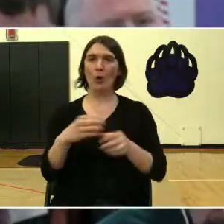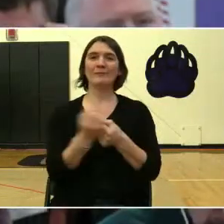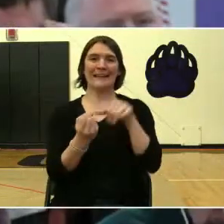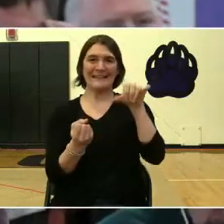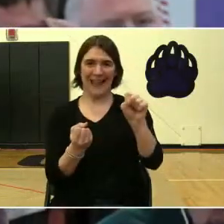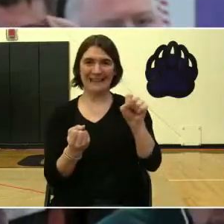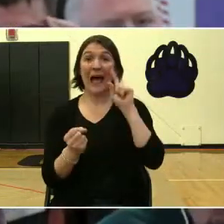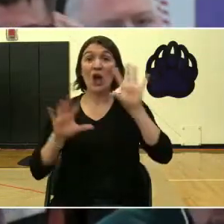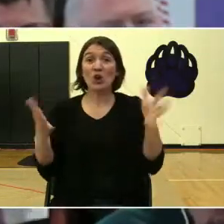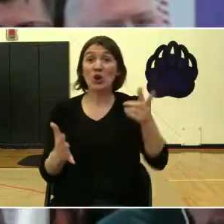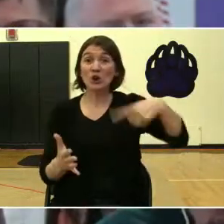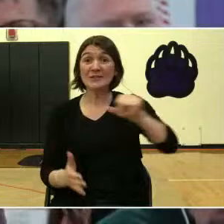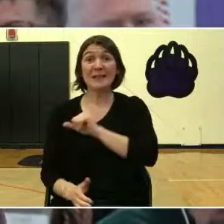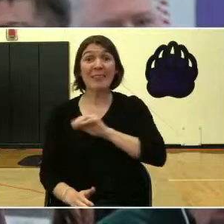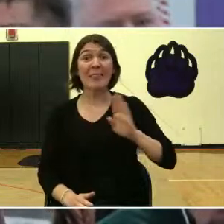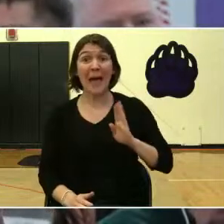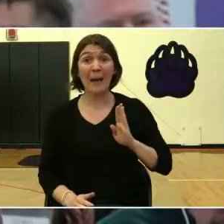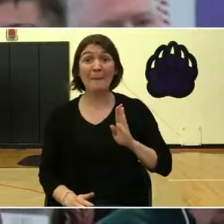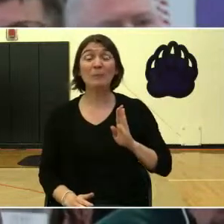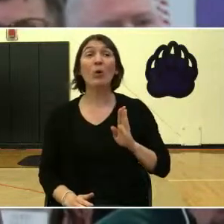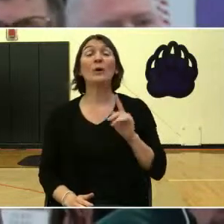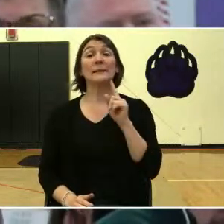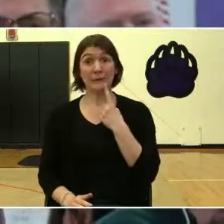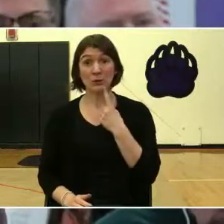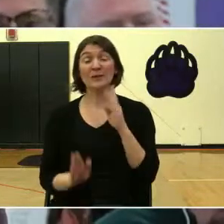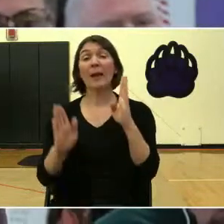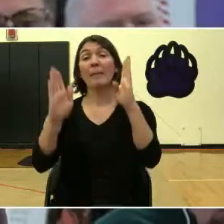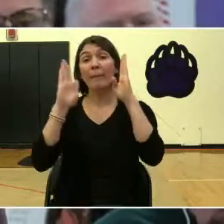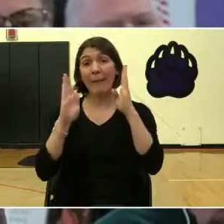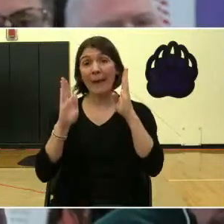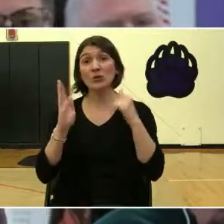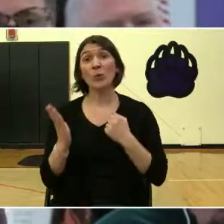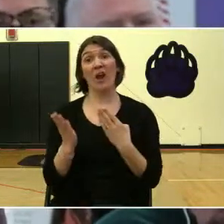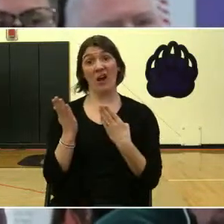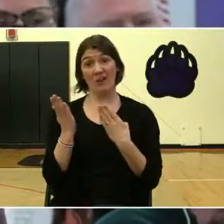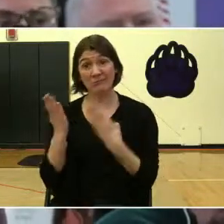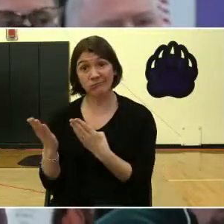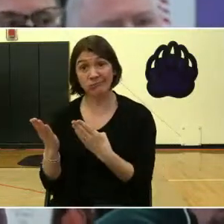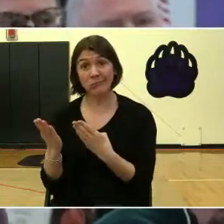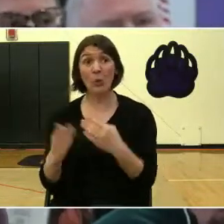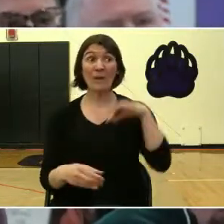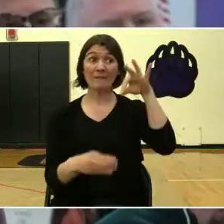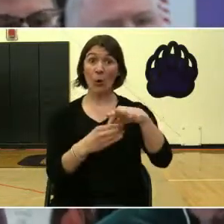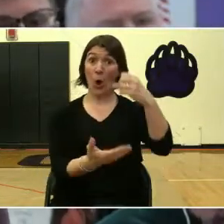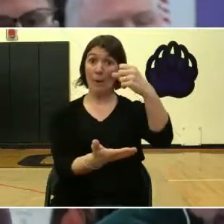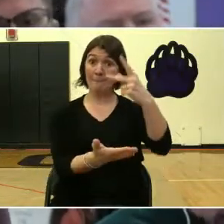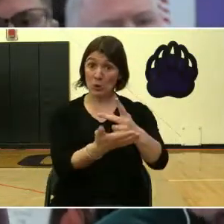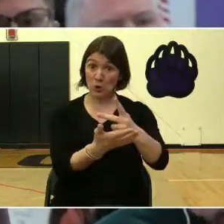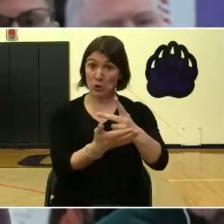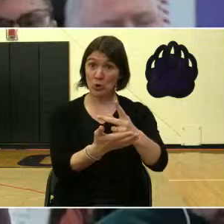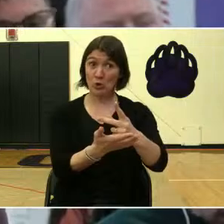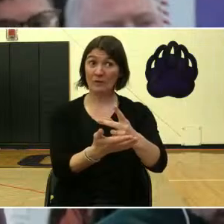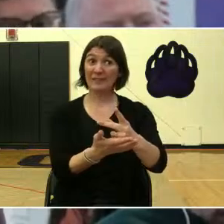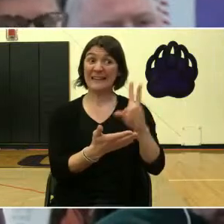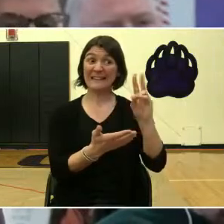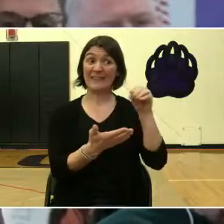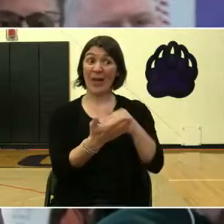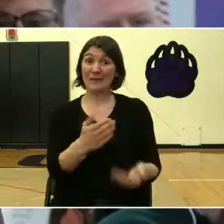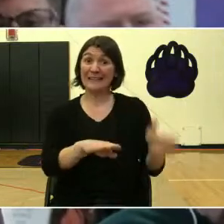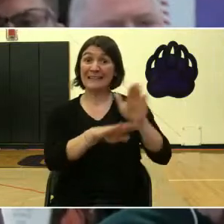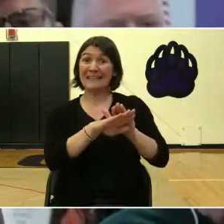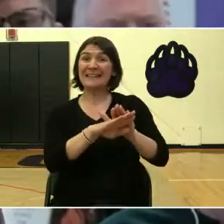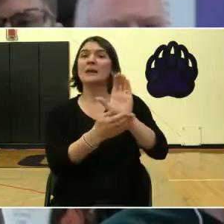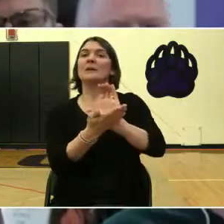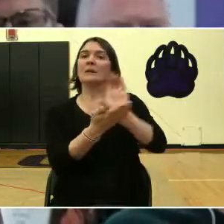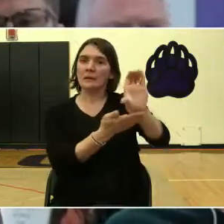and I also encourage the select board then to take it seriously that this if this body does vote to approve um for those 70,000 to be